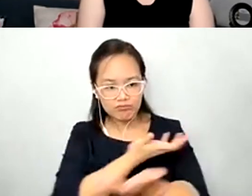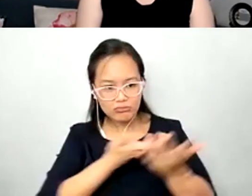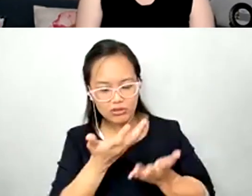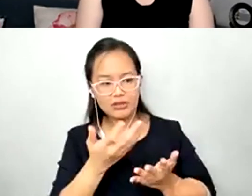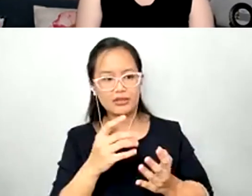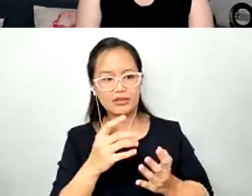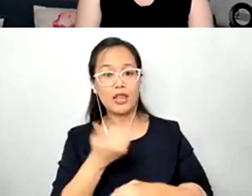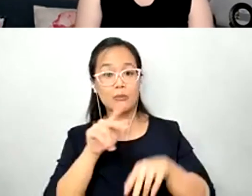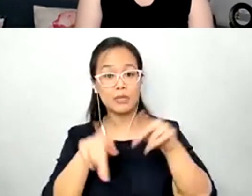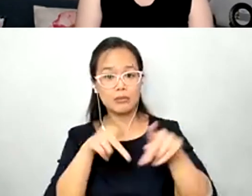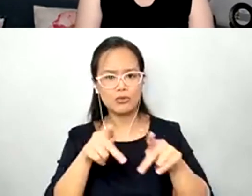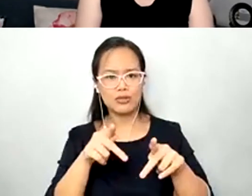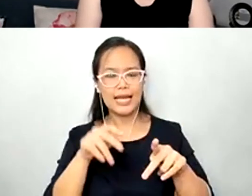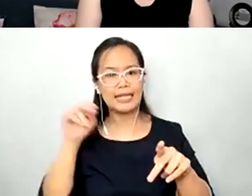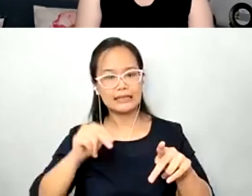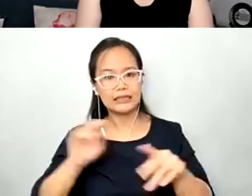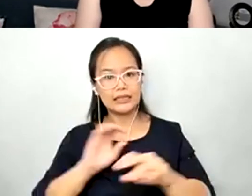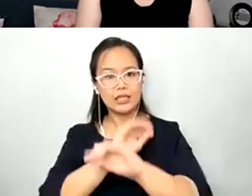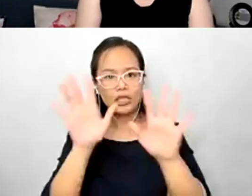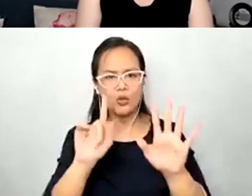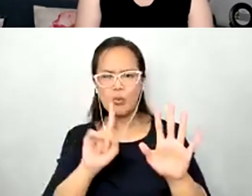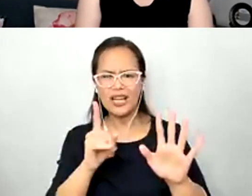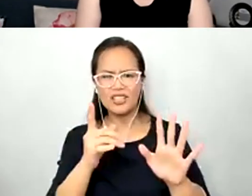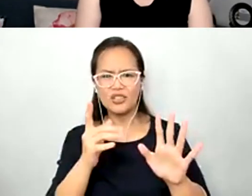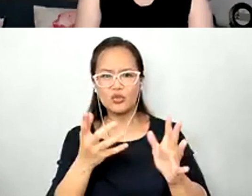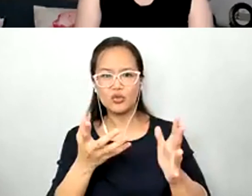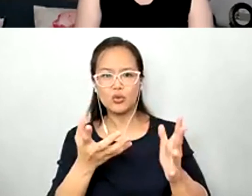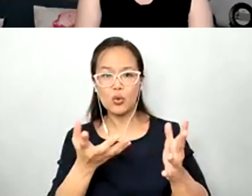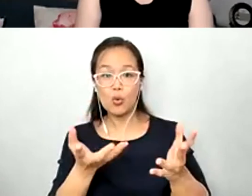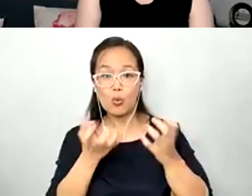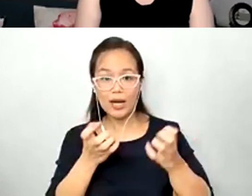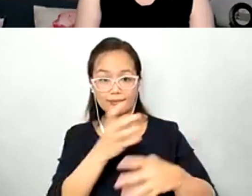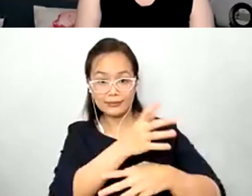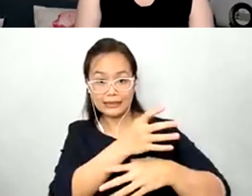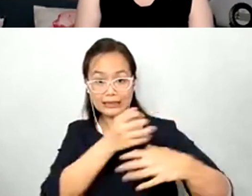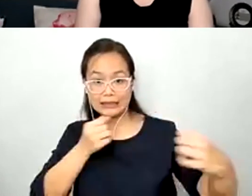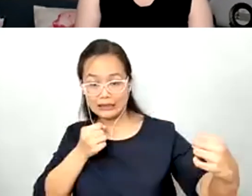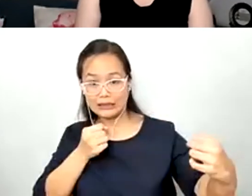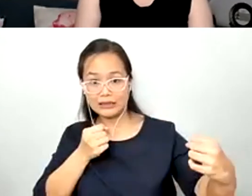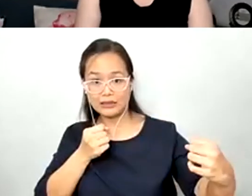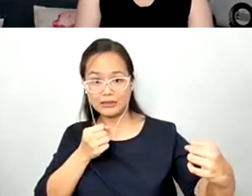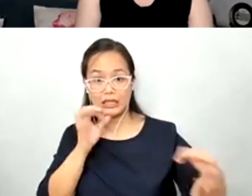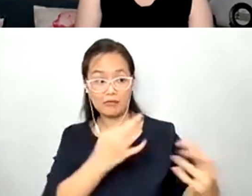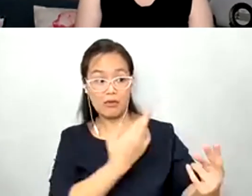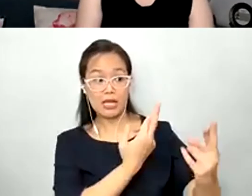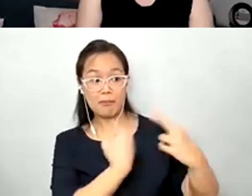think it also has to be clear to us what we want to get in return. Kasi pag sinagot ka, kumanda ka sa sagot. But yun lang naman,